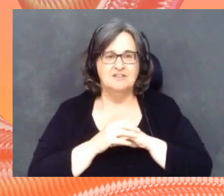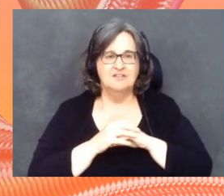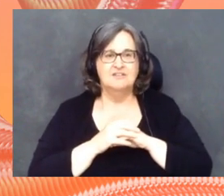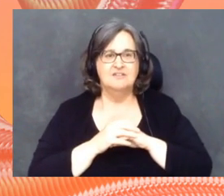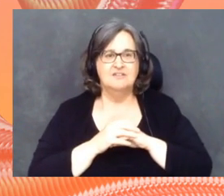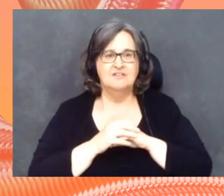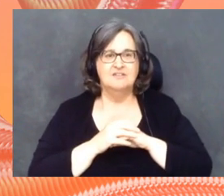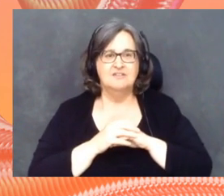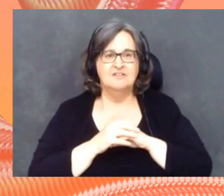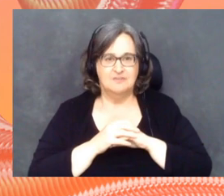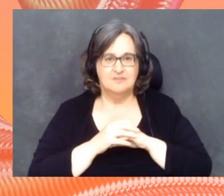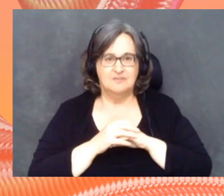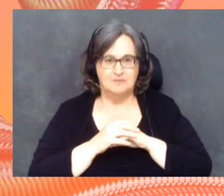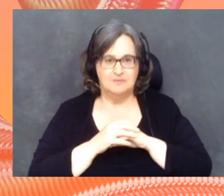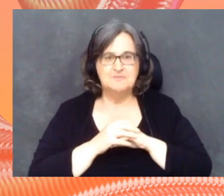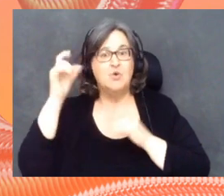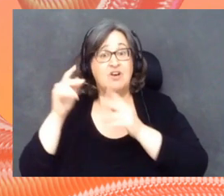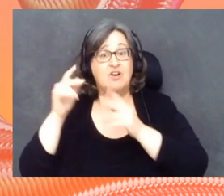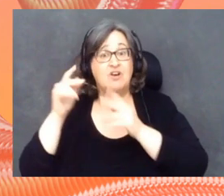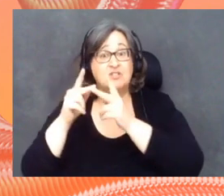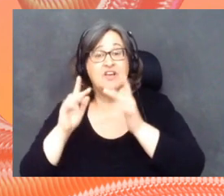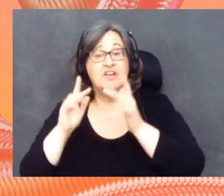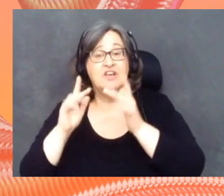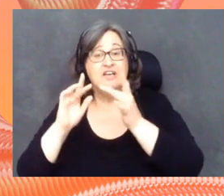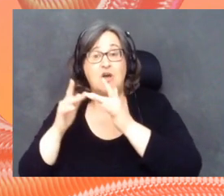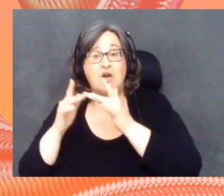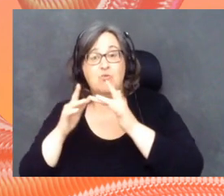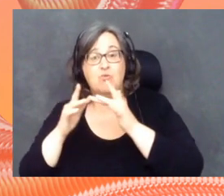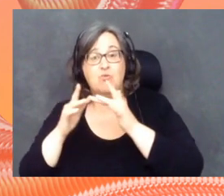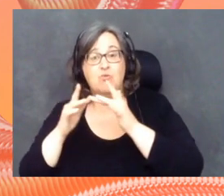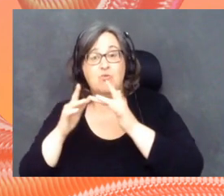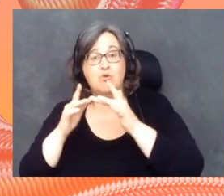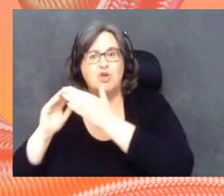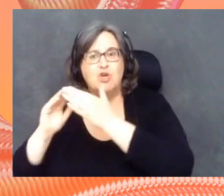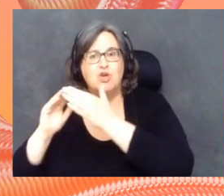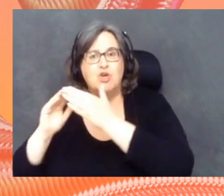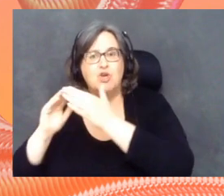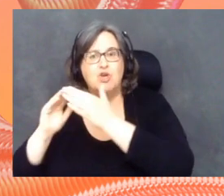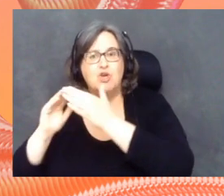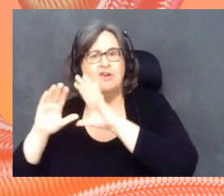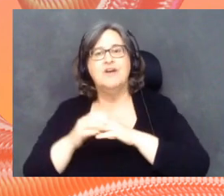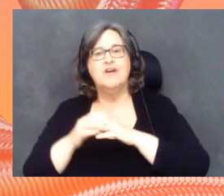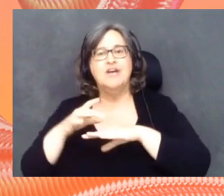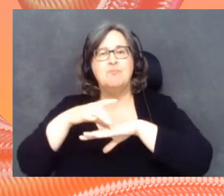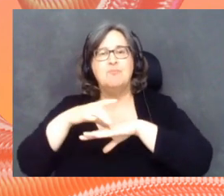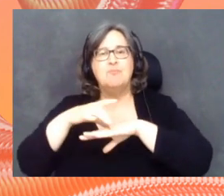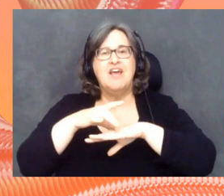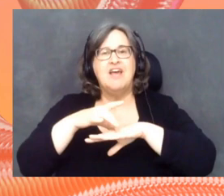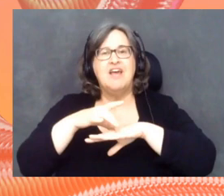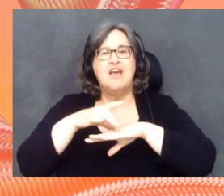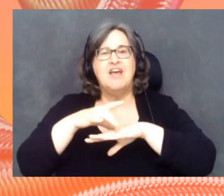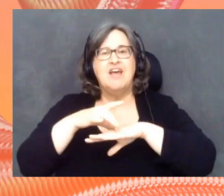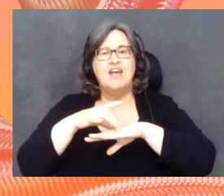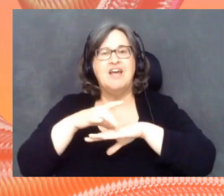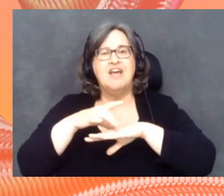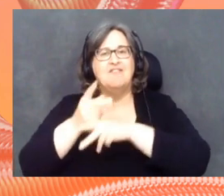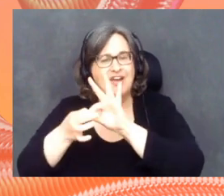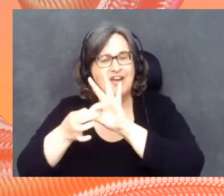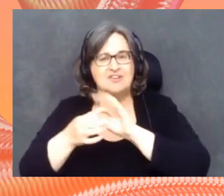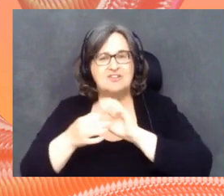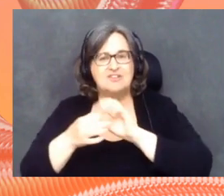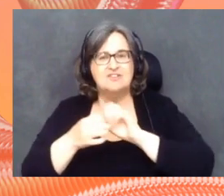So the moon's in the place of network, community. It is a planet of care and connection. It's sitting with